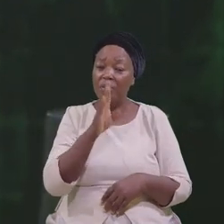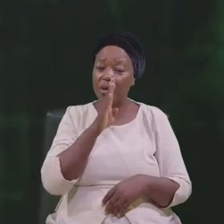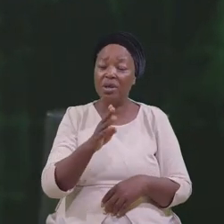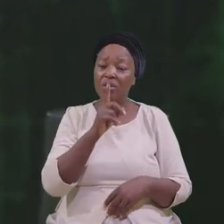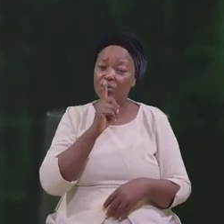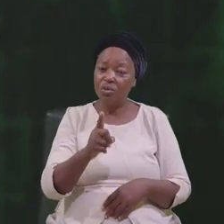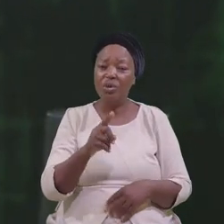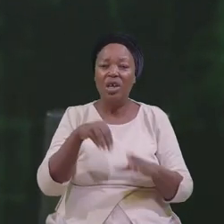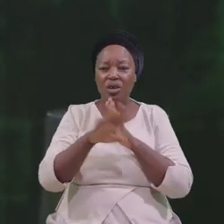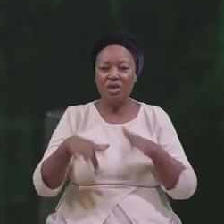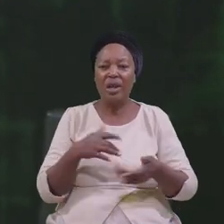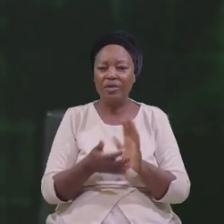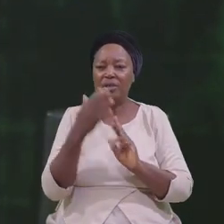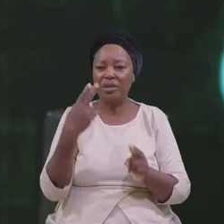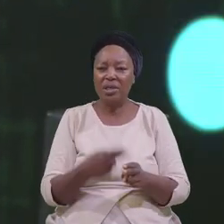life.